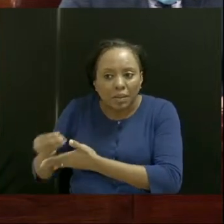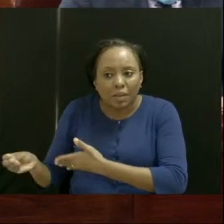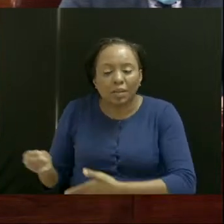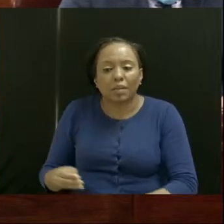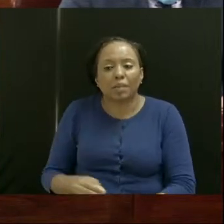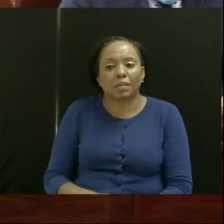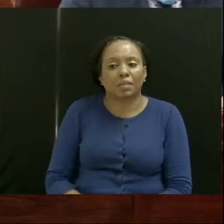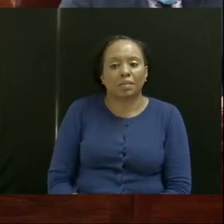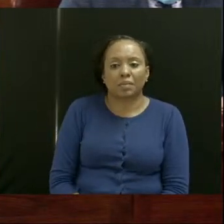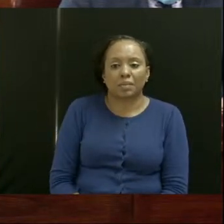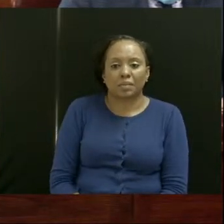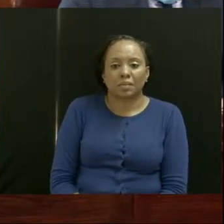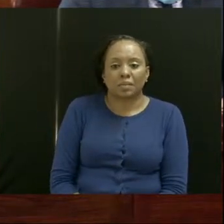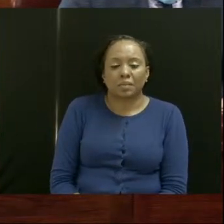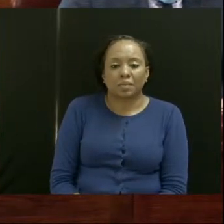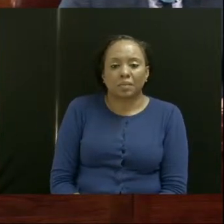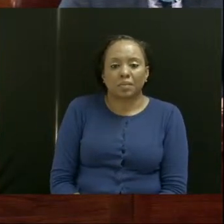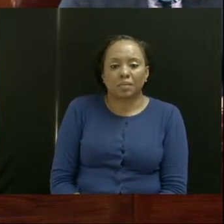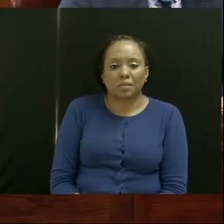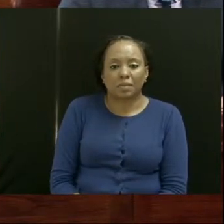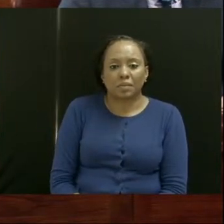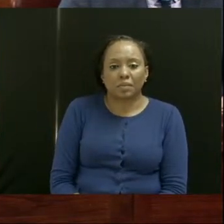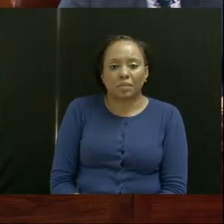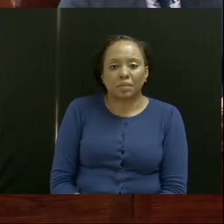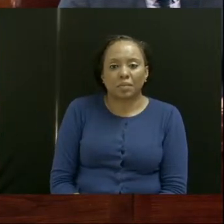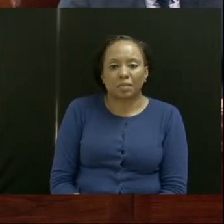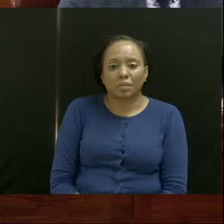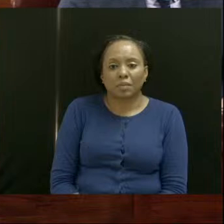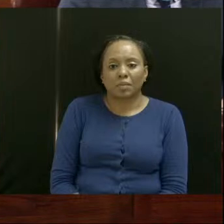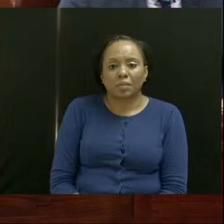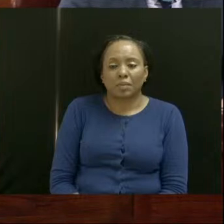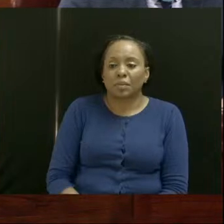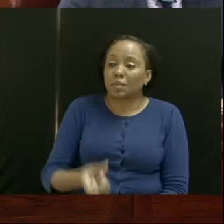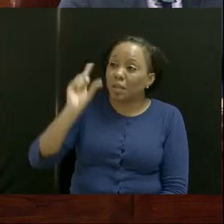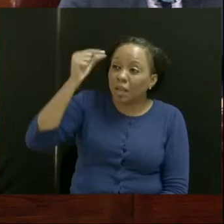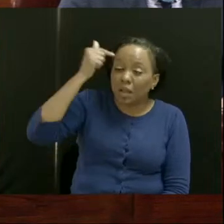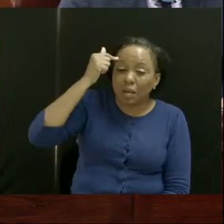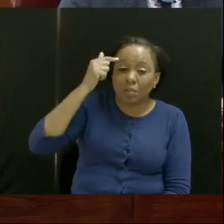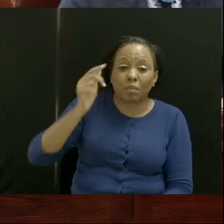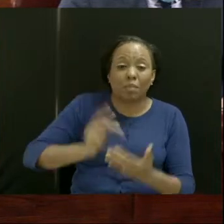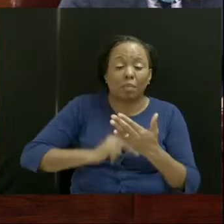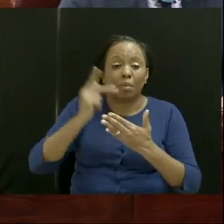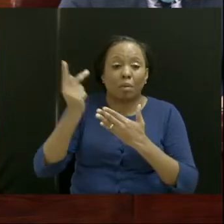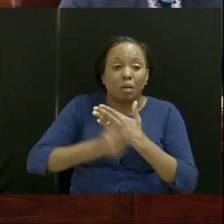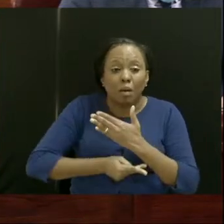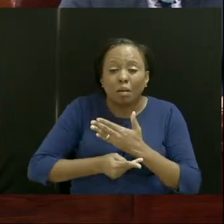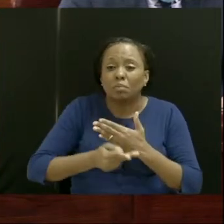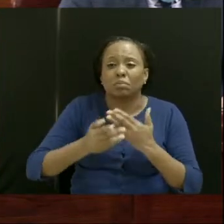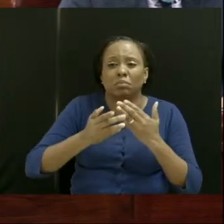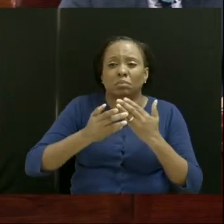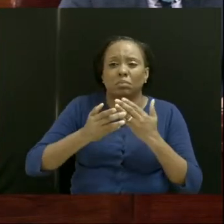implications for the program projected by the government today.